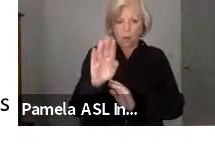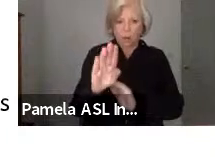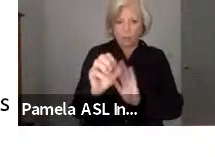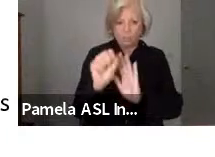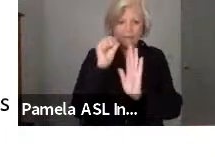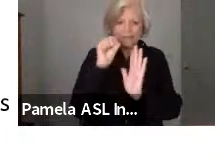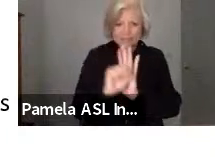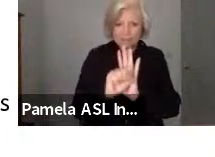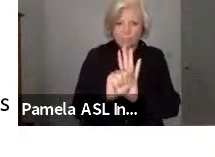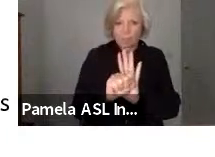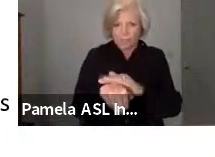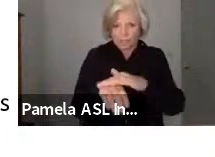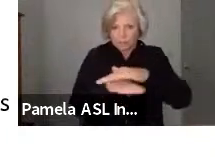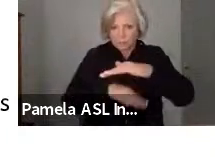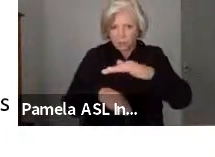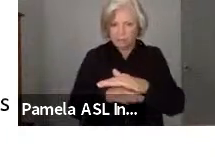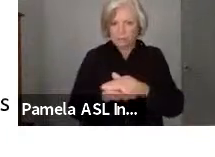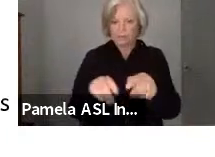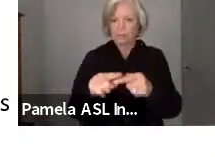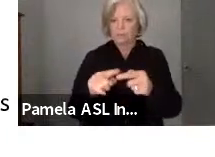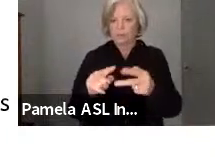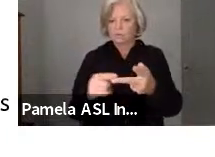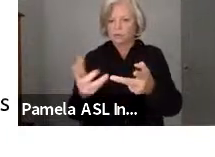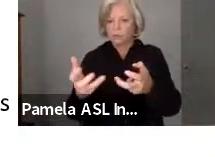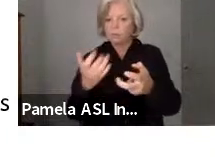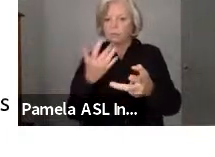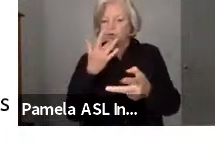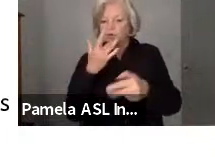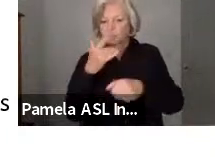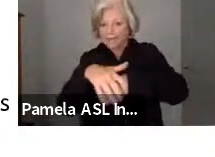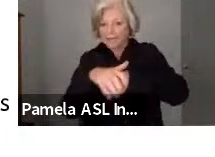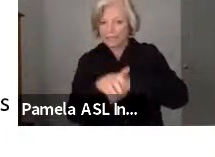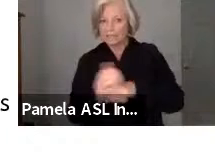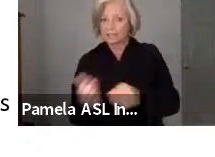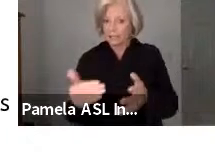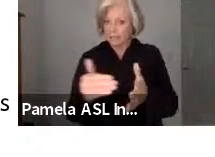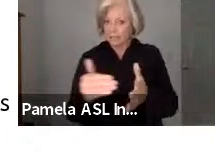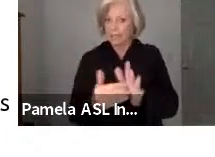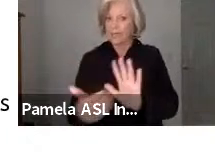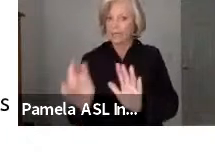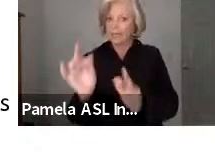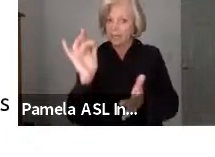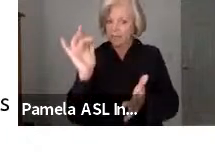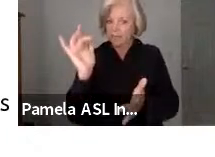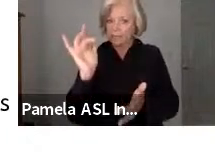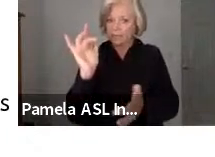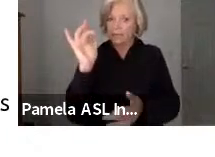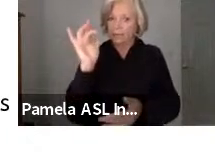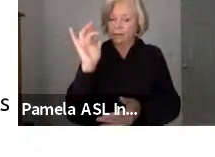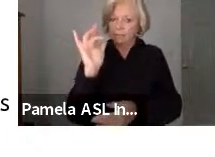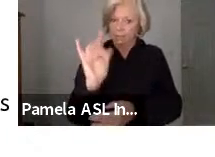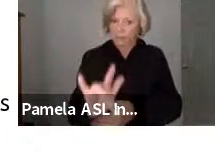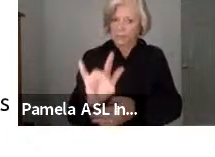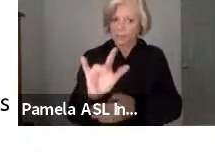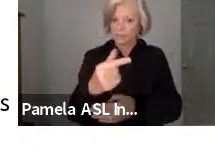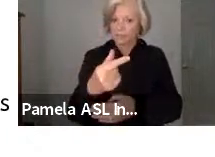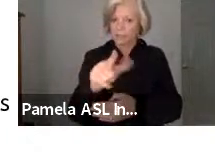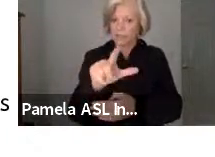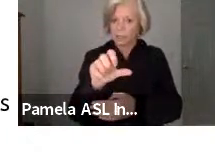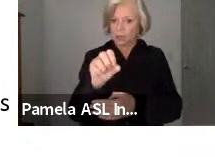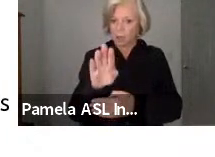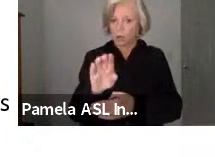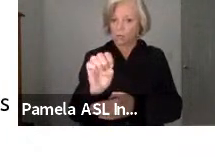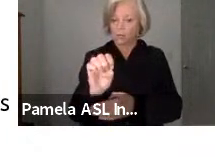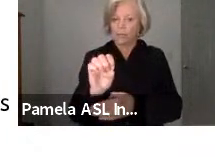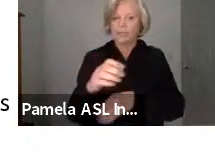listening in English, please also select the globe at the bottom and choose your language. Could someone make the announcement about the